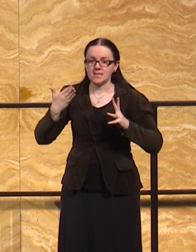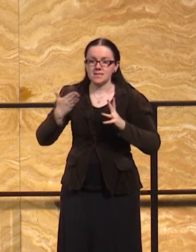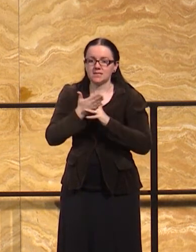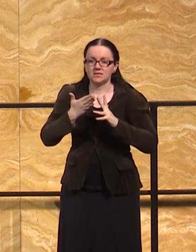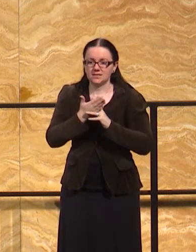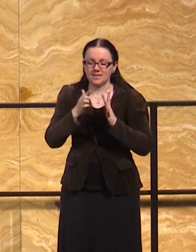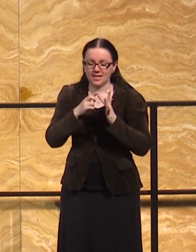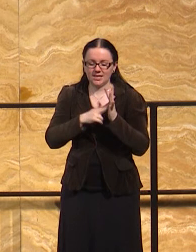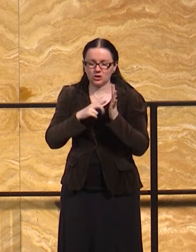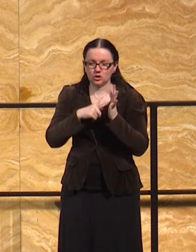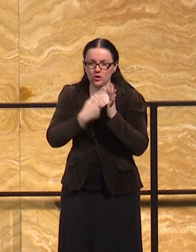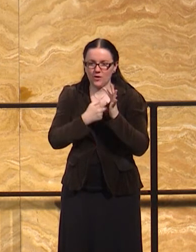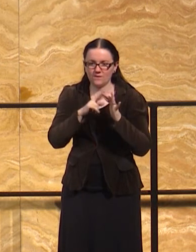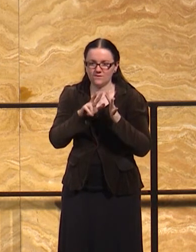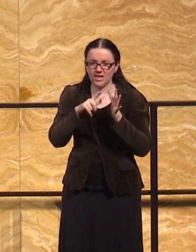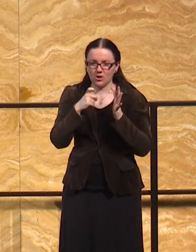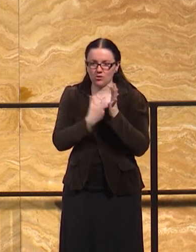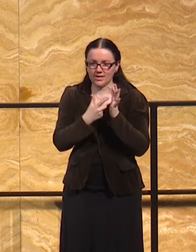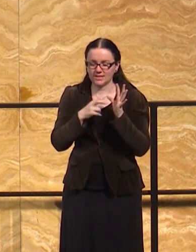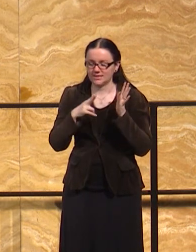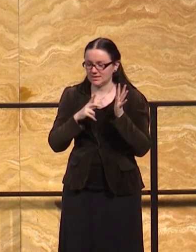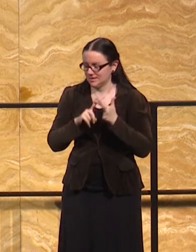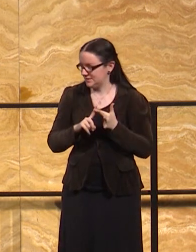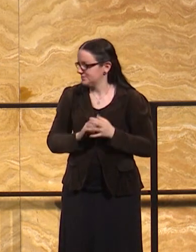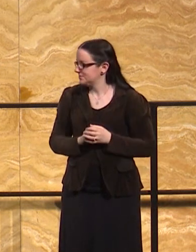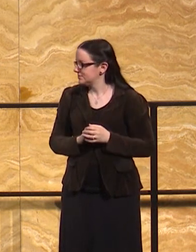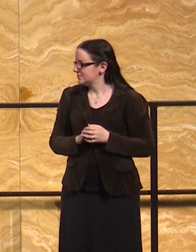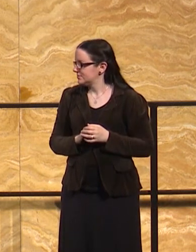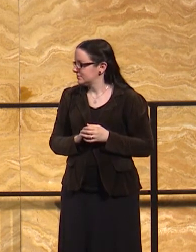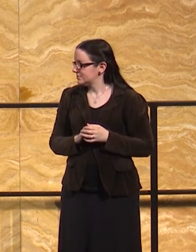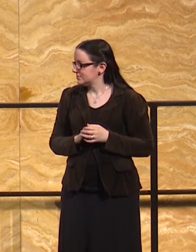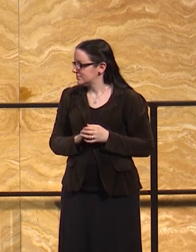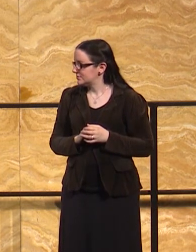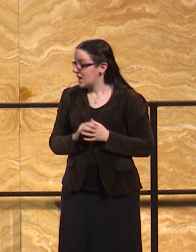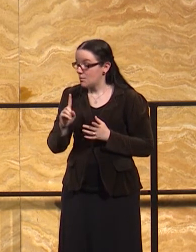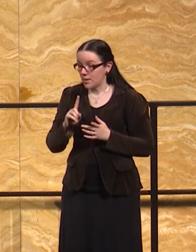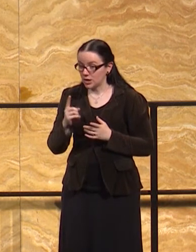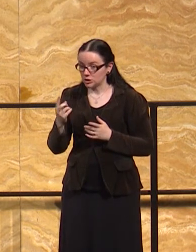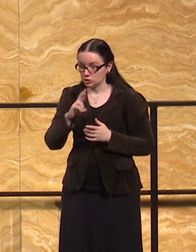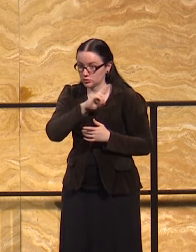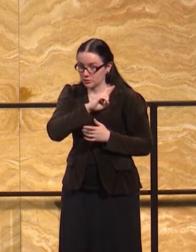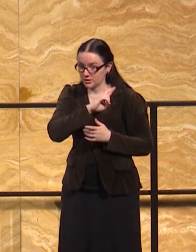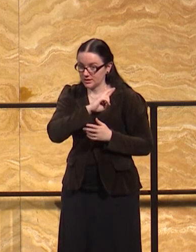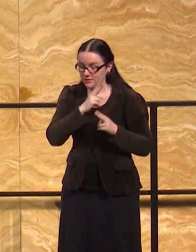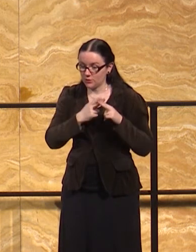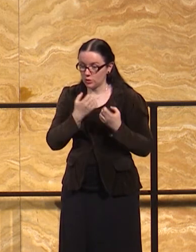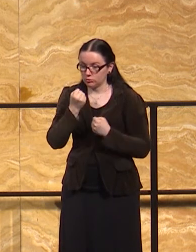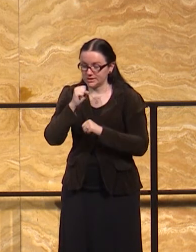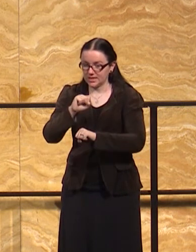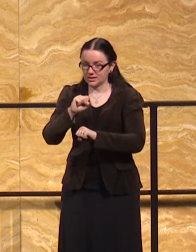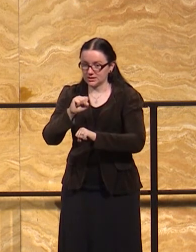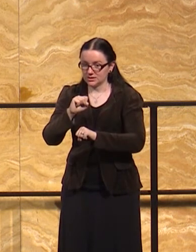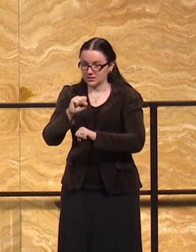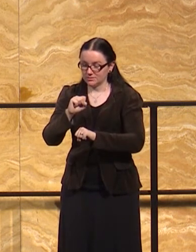domestic affairs. And then, but responsibility to protect lost credibility.